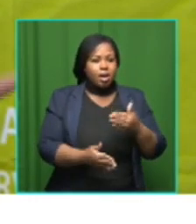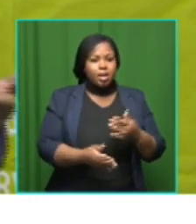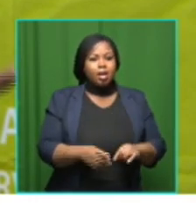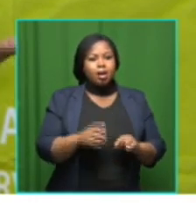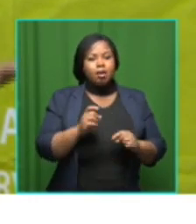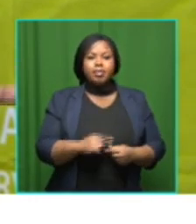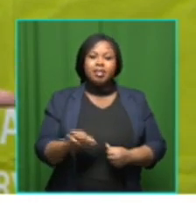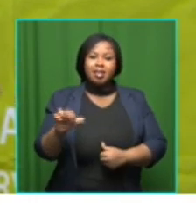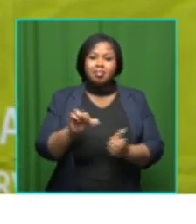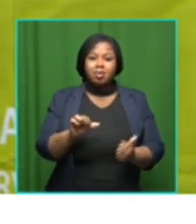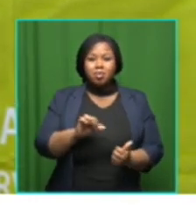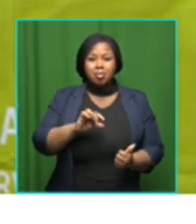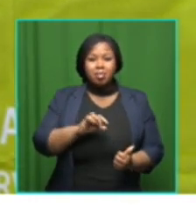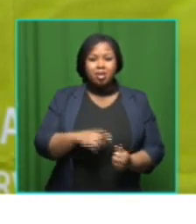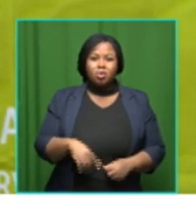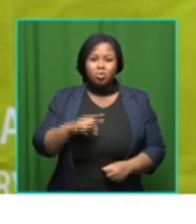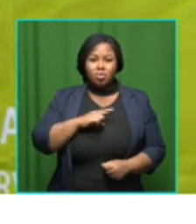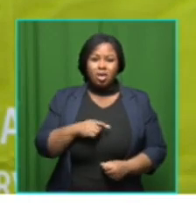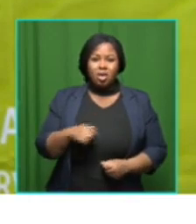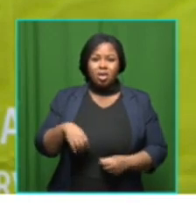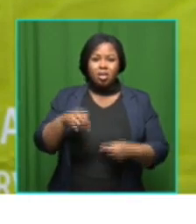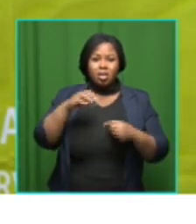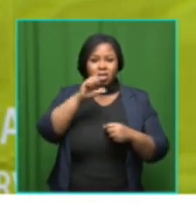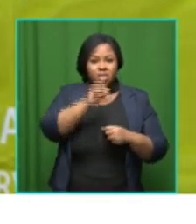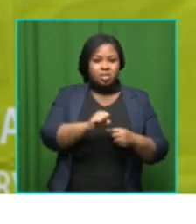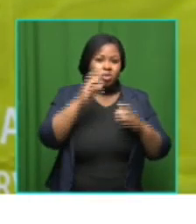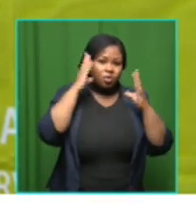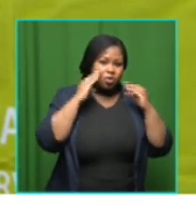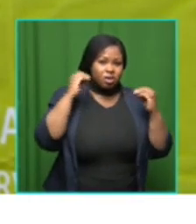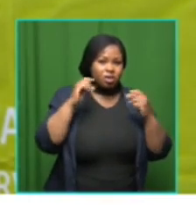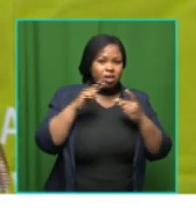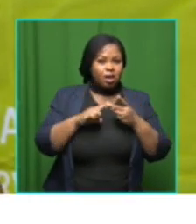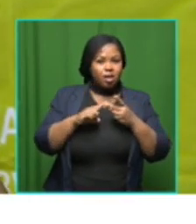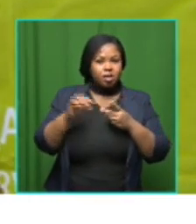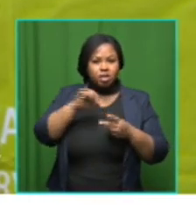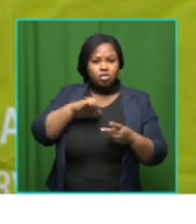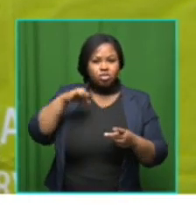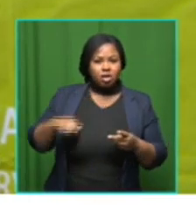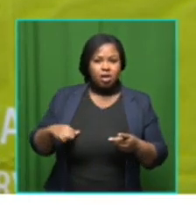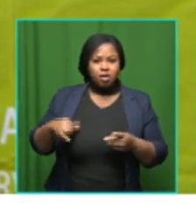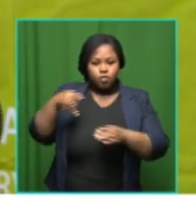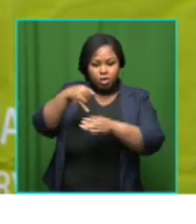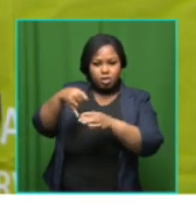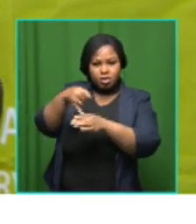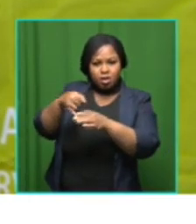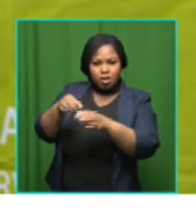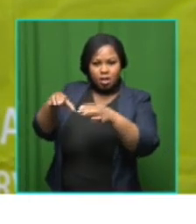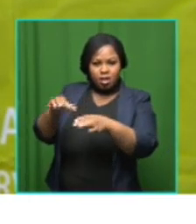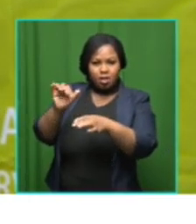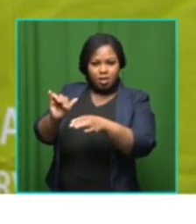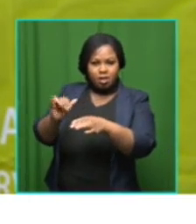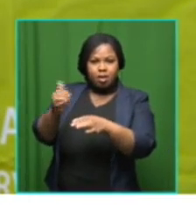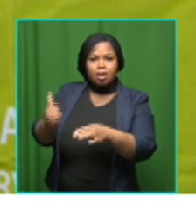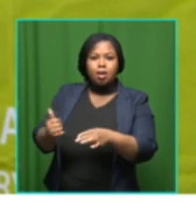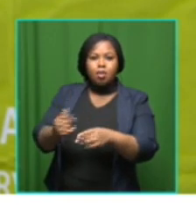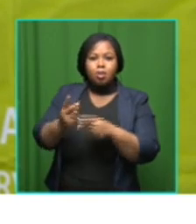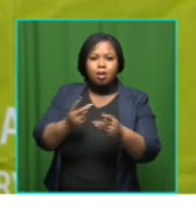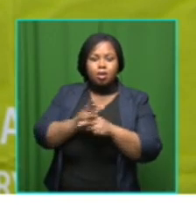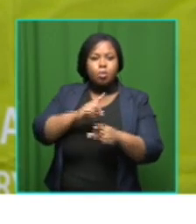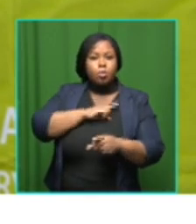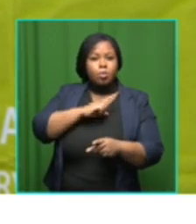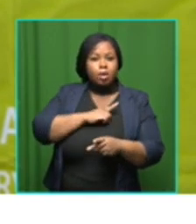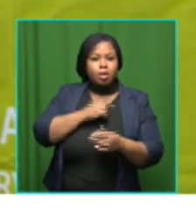China is battling a new wave, both China and South Korea. They contained an internal transmission. They're now dealing with